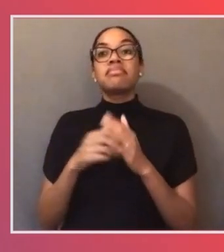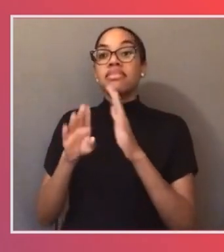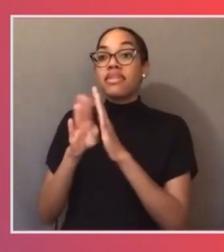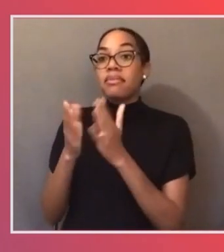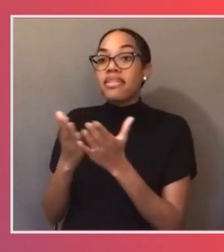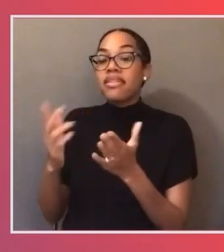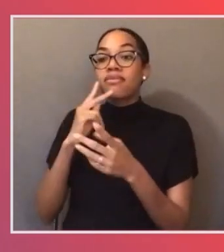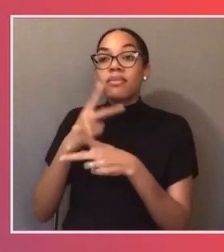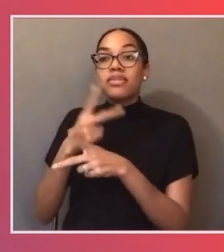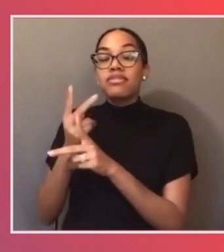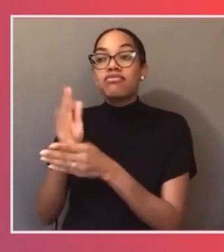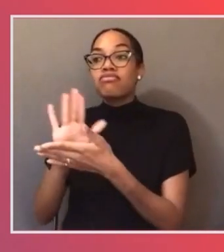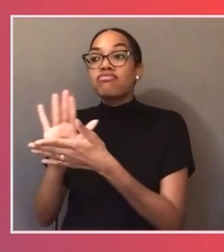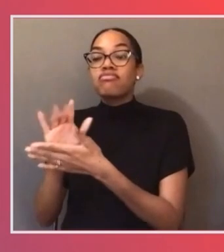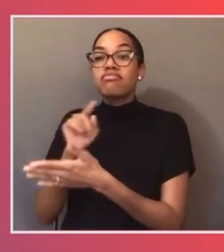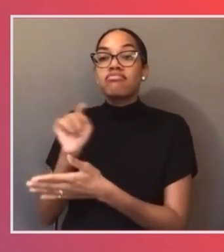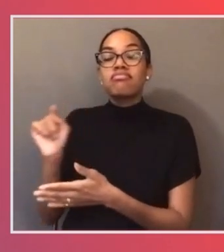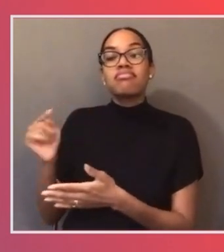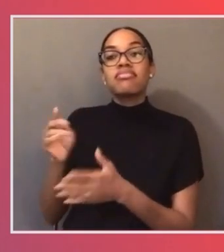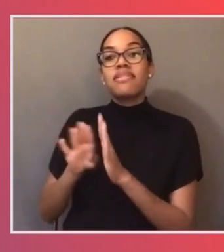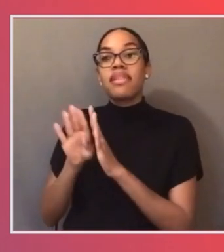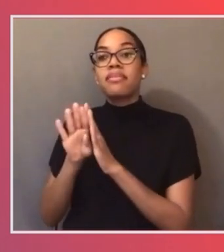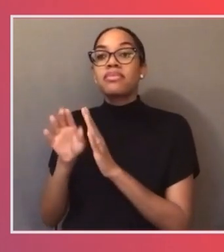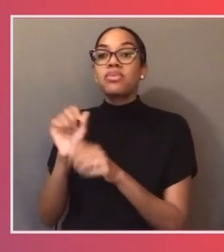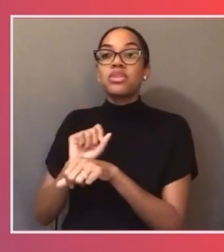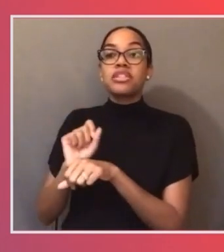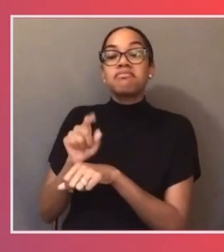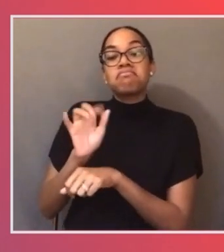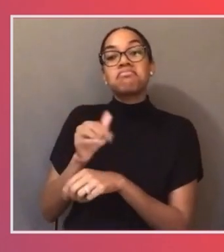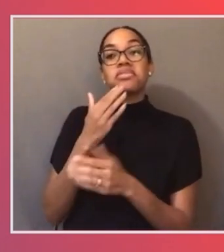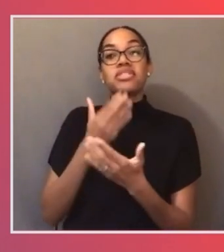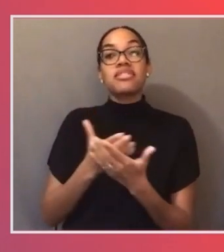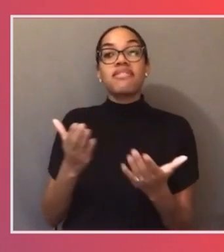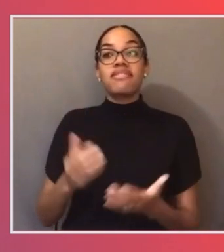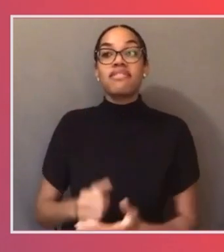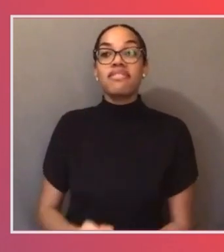stuff. And Scarlett, have you voted yet?